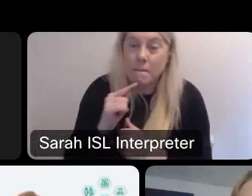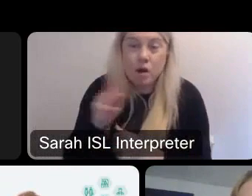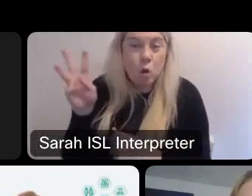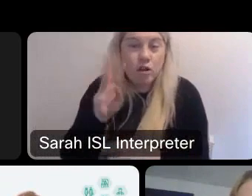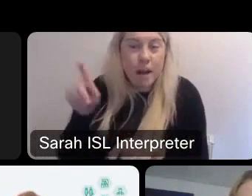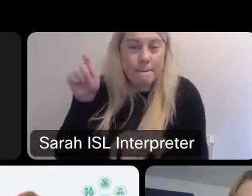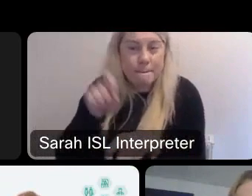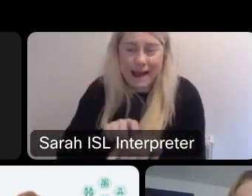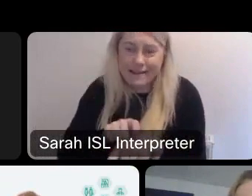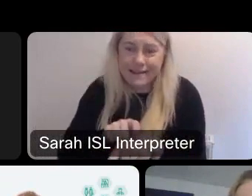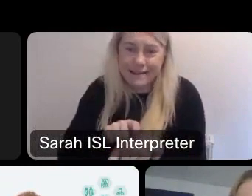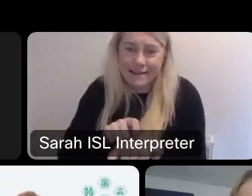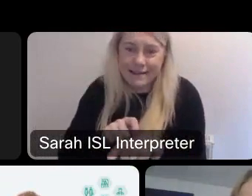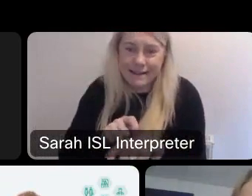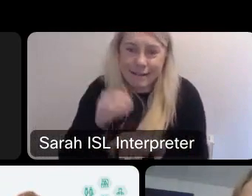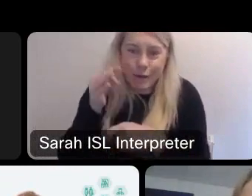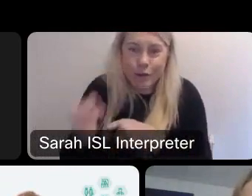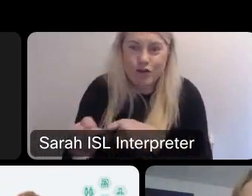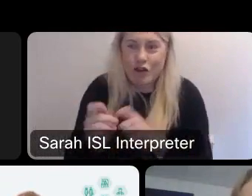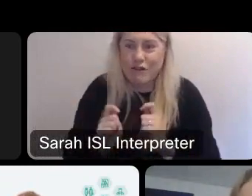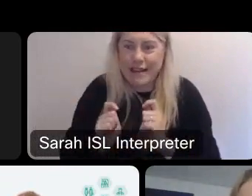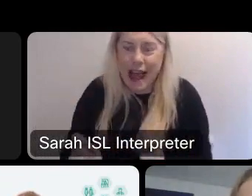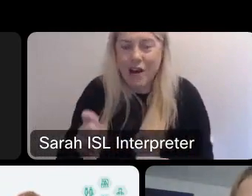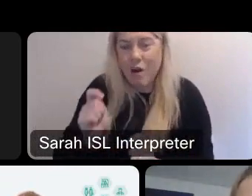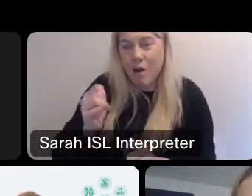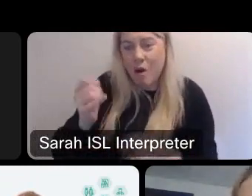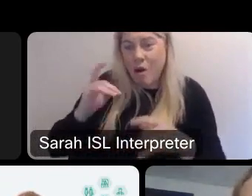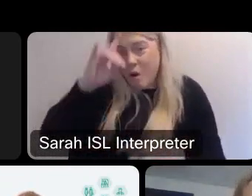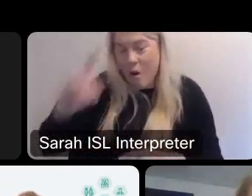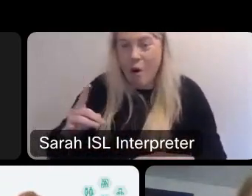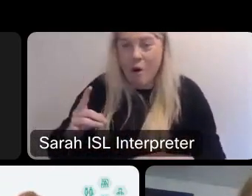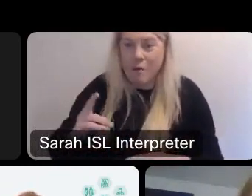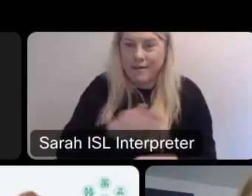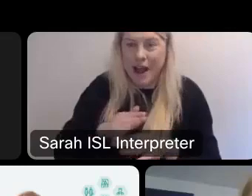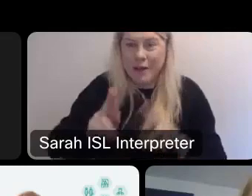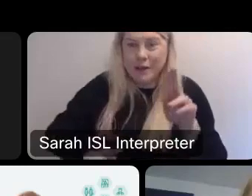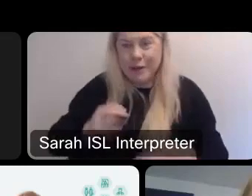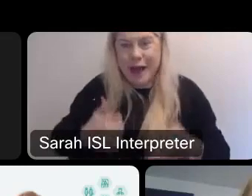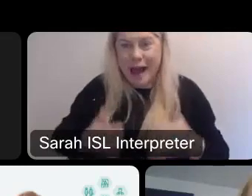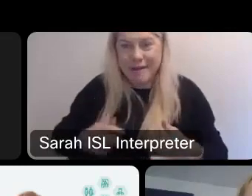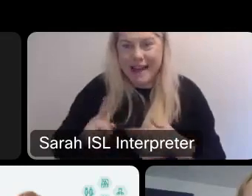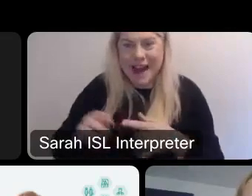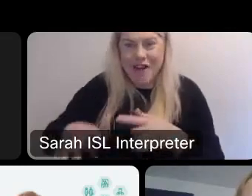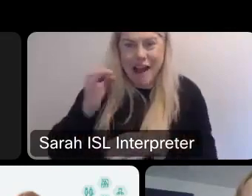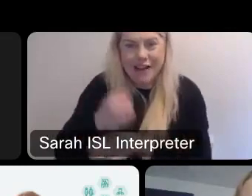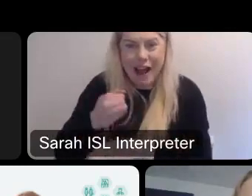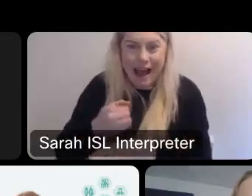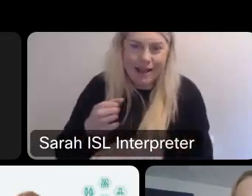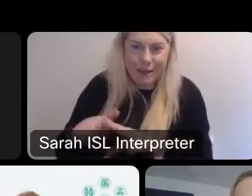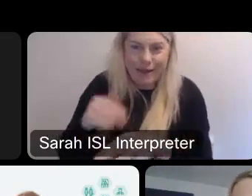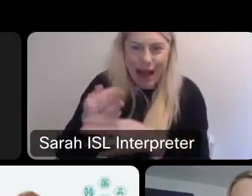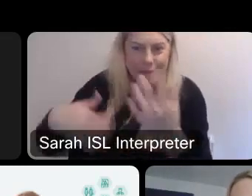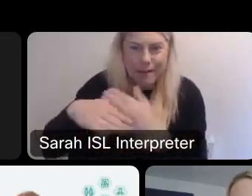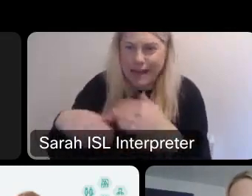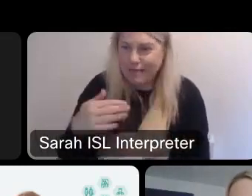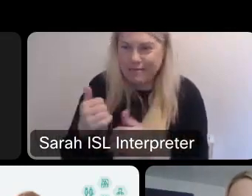best in terms of her retirement, and hope that she gets to enjoy lots of new hobbies and her grandchild and spending time with family. So we just